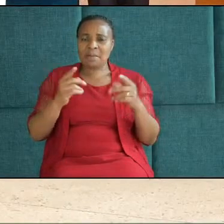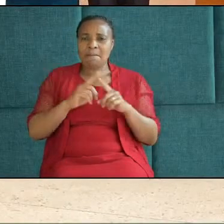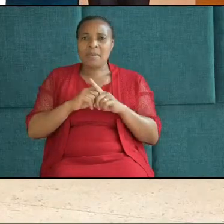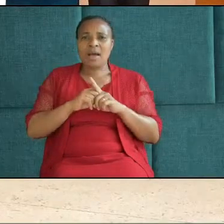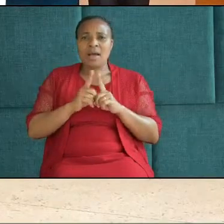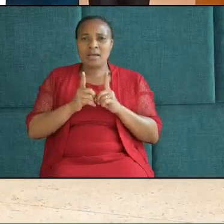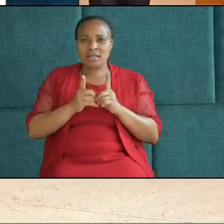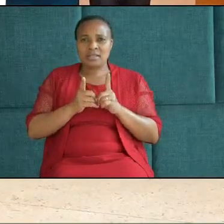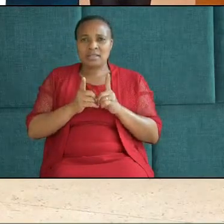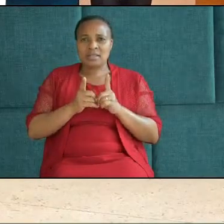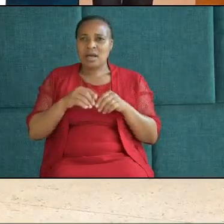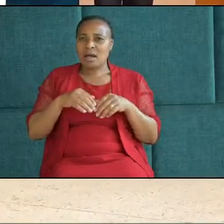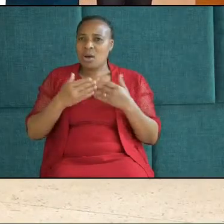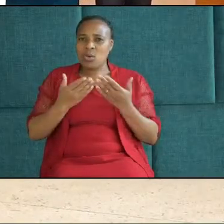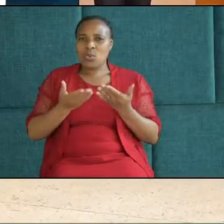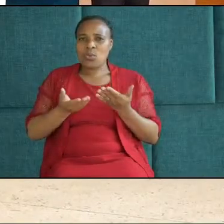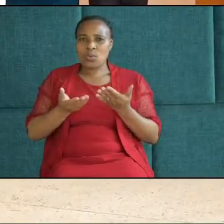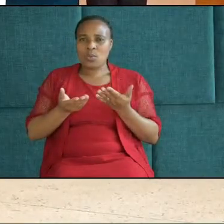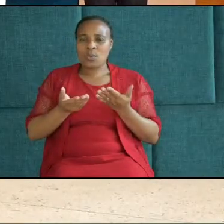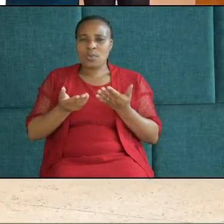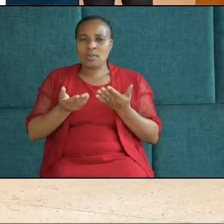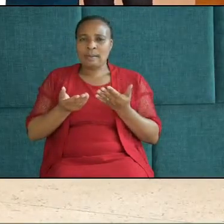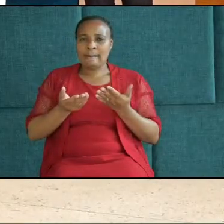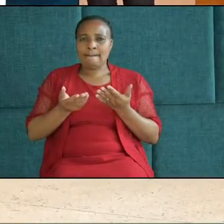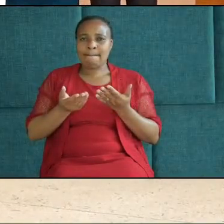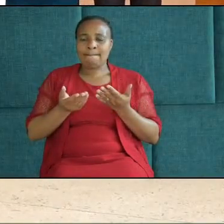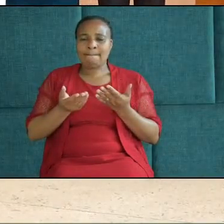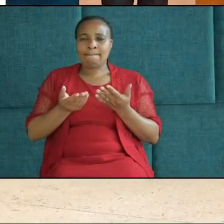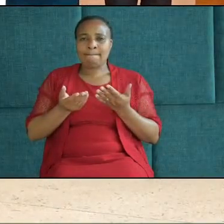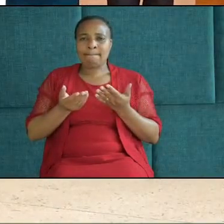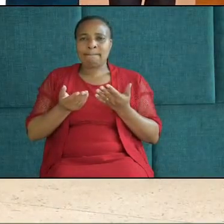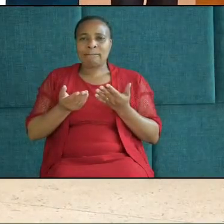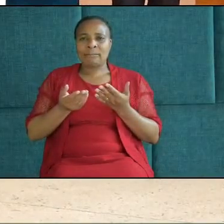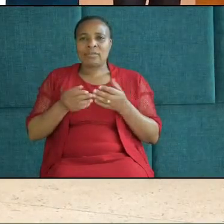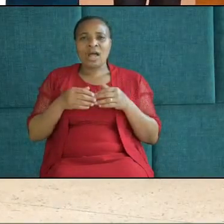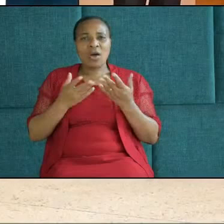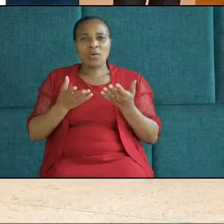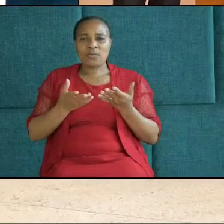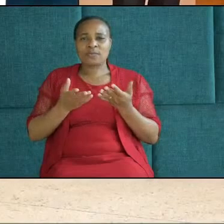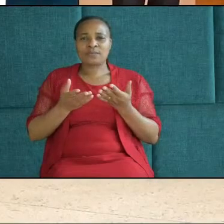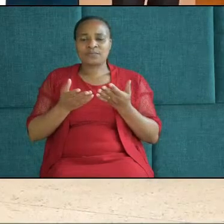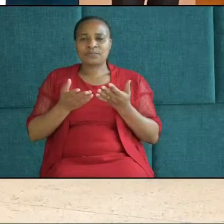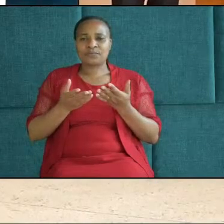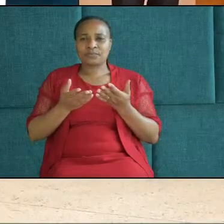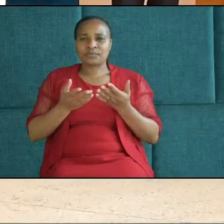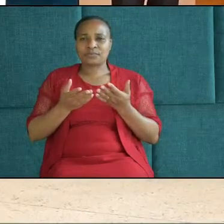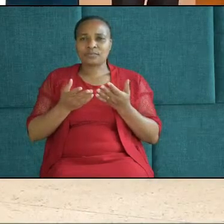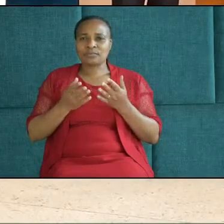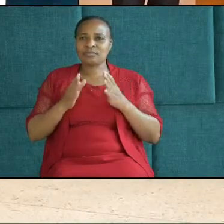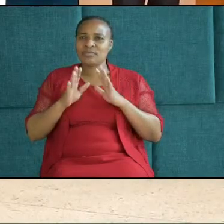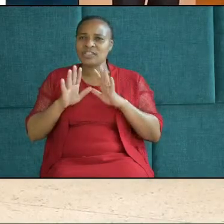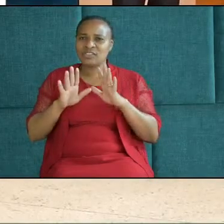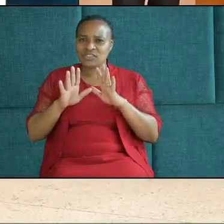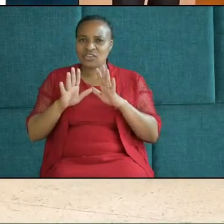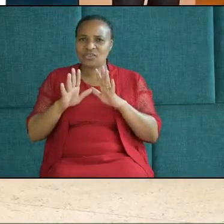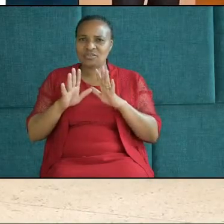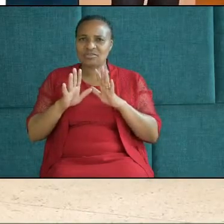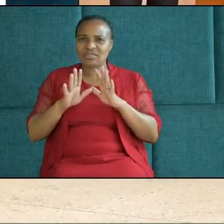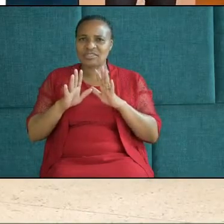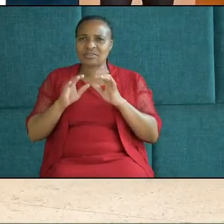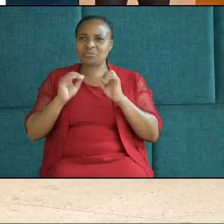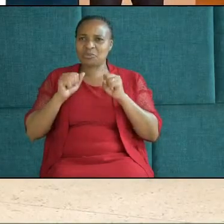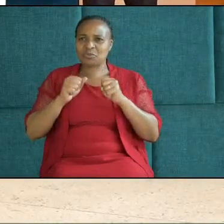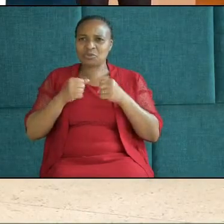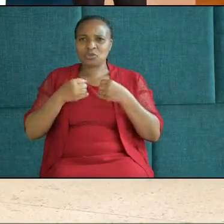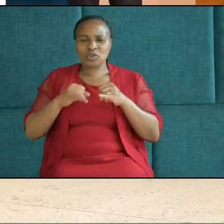But how? I knew we were not together. Stop bickering, old